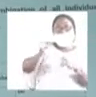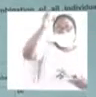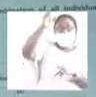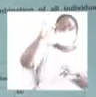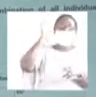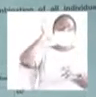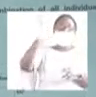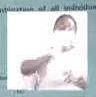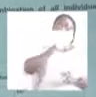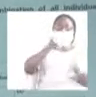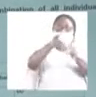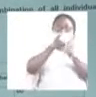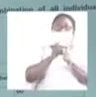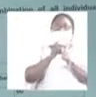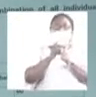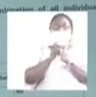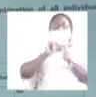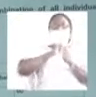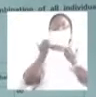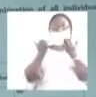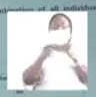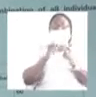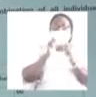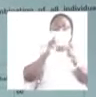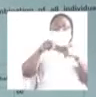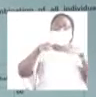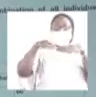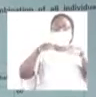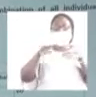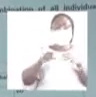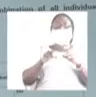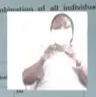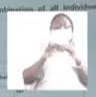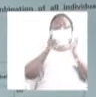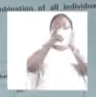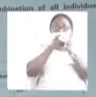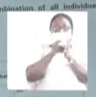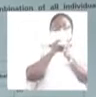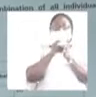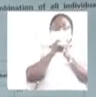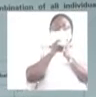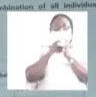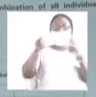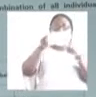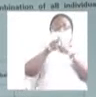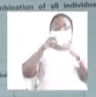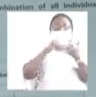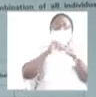from the laptop. The market demand schedule